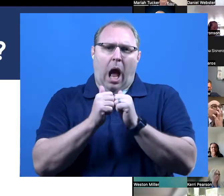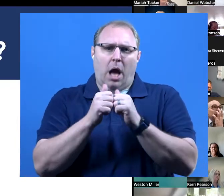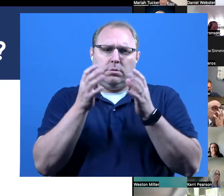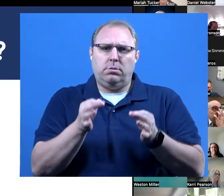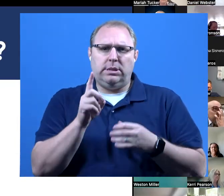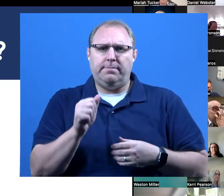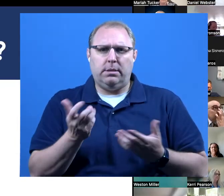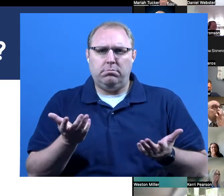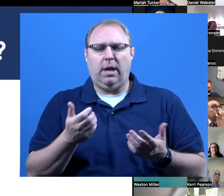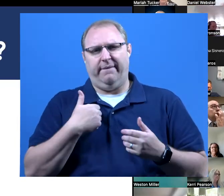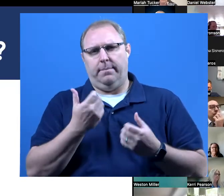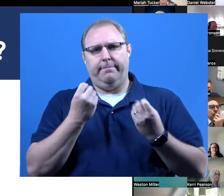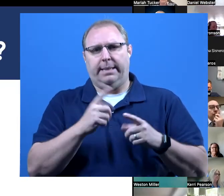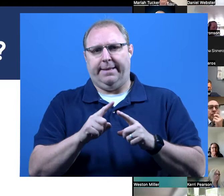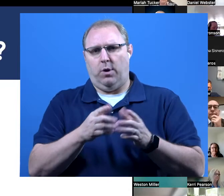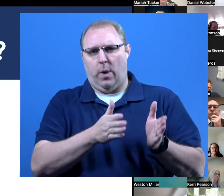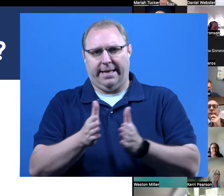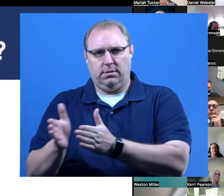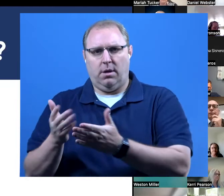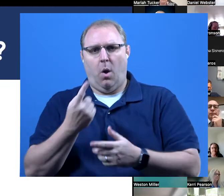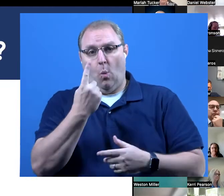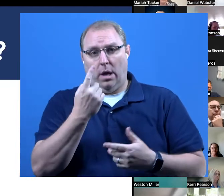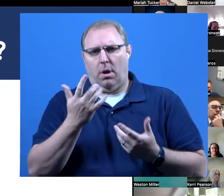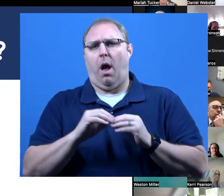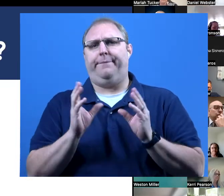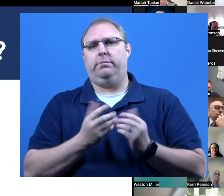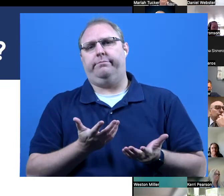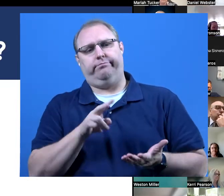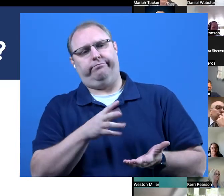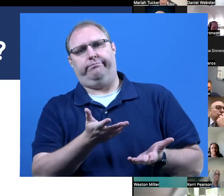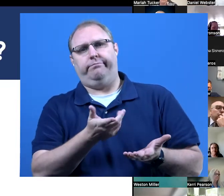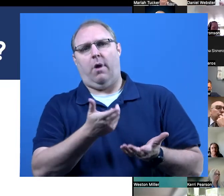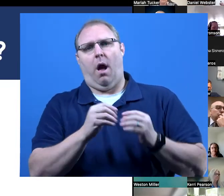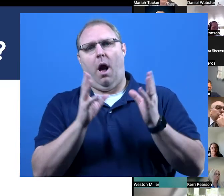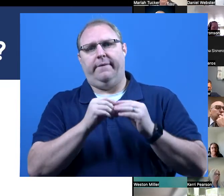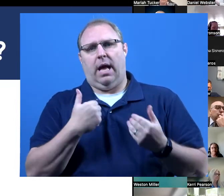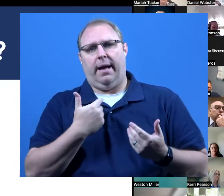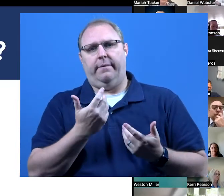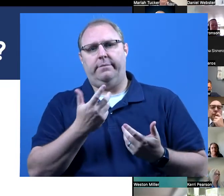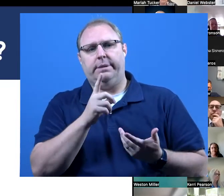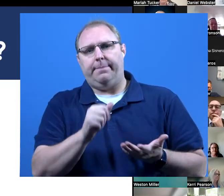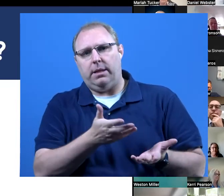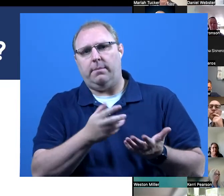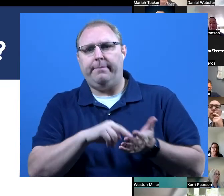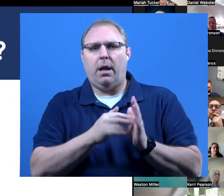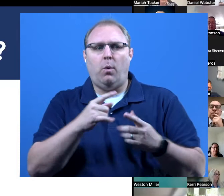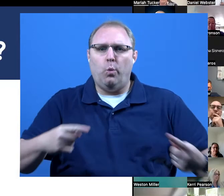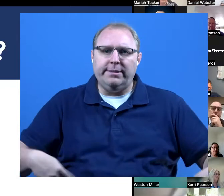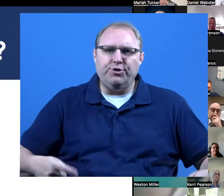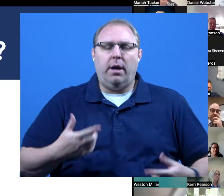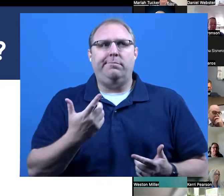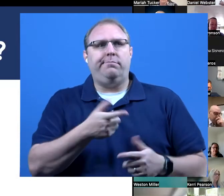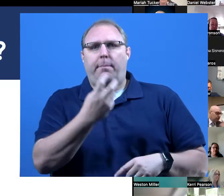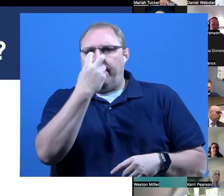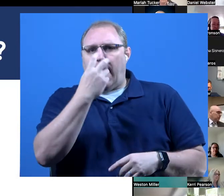issues where somebody's in a wheelchair, somebody's blind or visually impaired, they're deaf or hard of hearing. Those are kind of obvious things that we don't